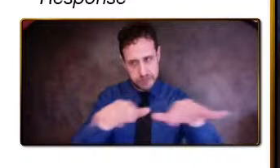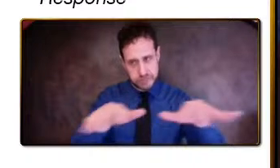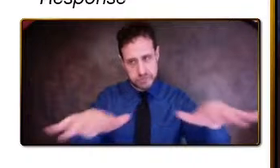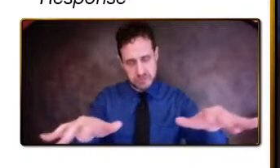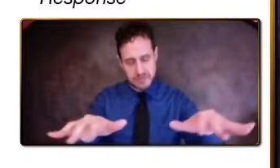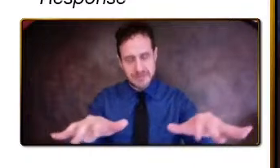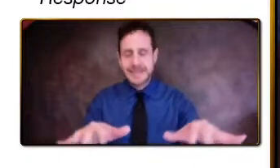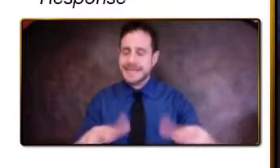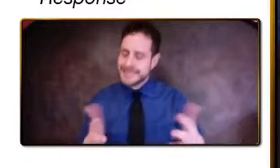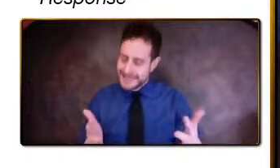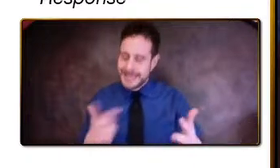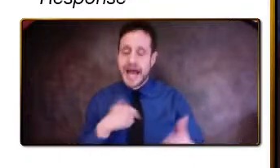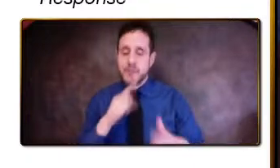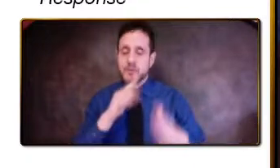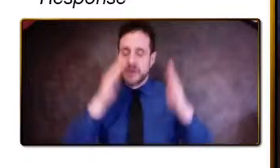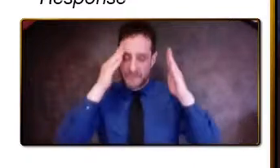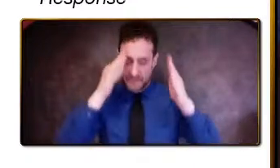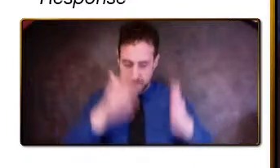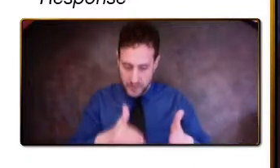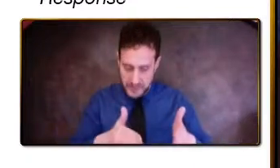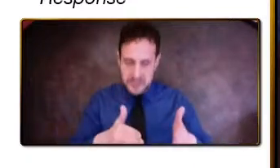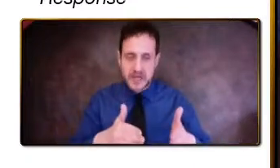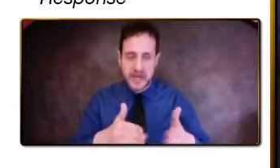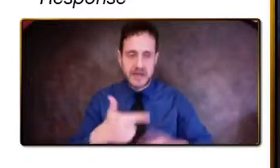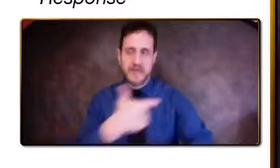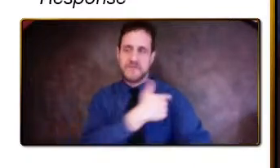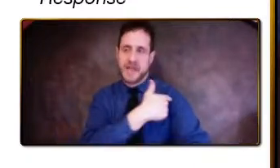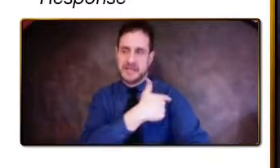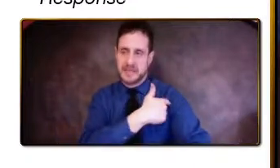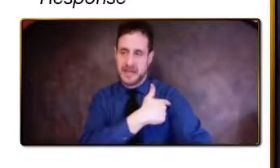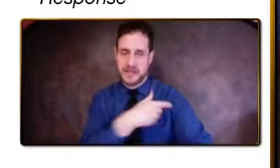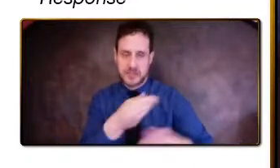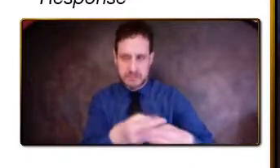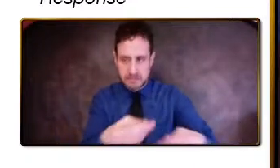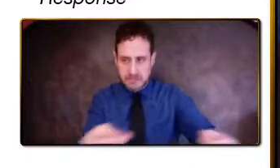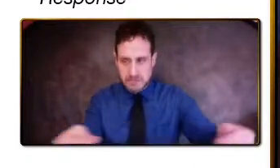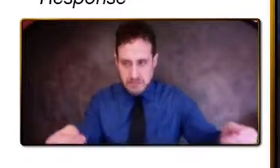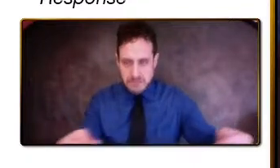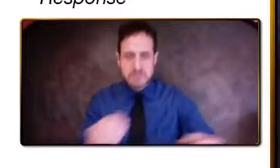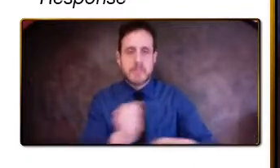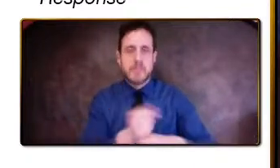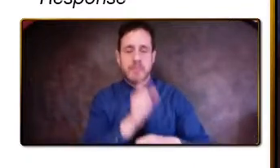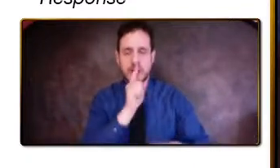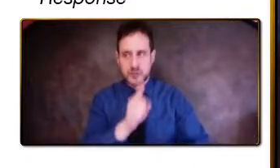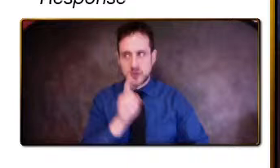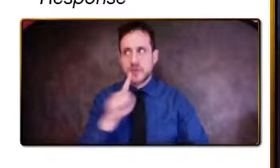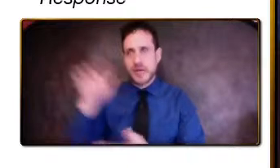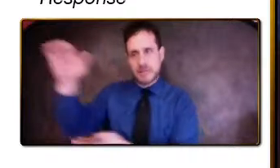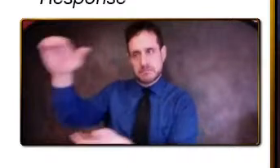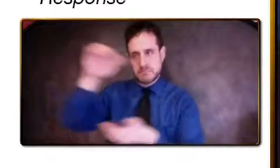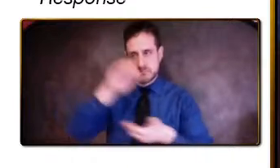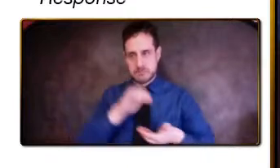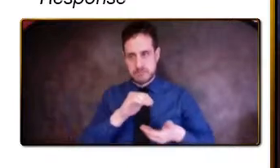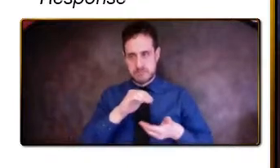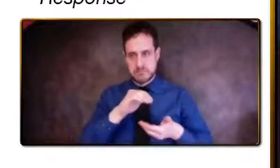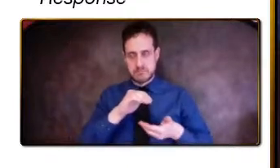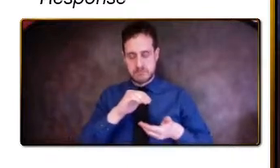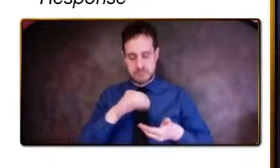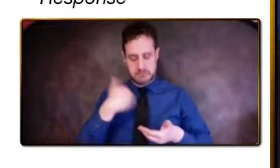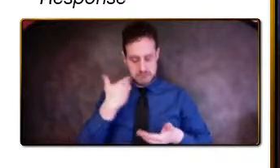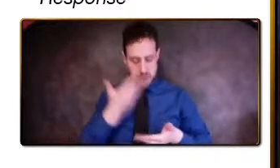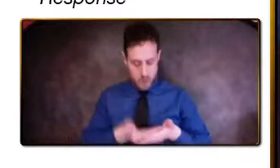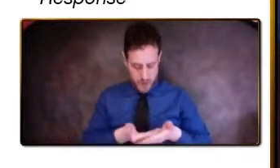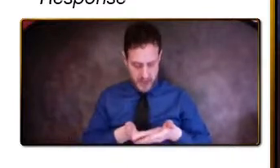much focused on vaccinations and making sure that we're rolling them out as fast as they are